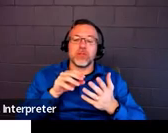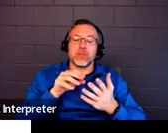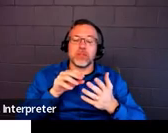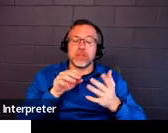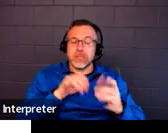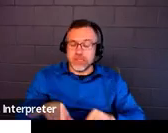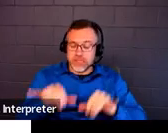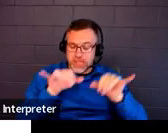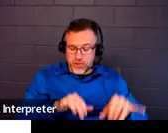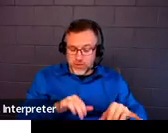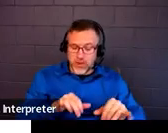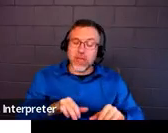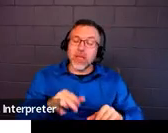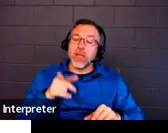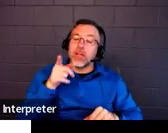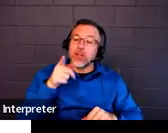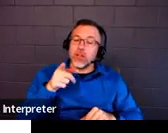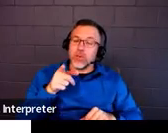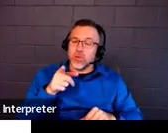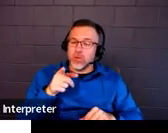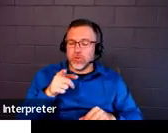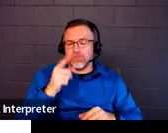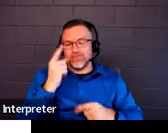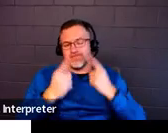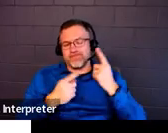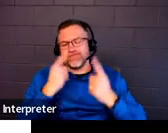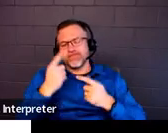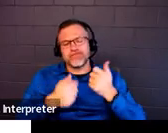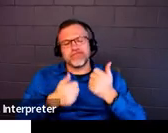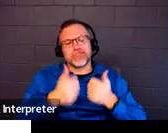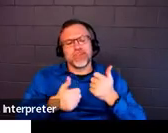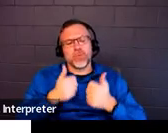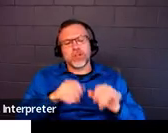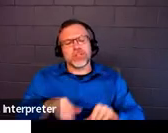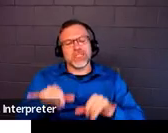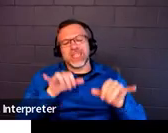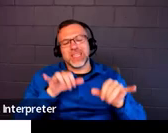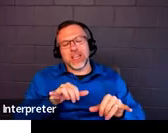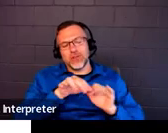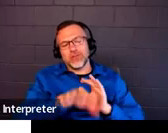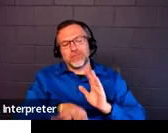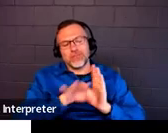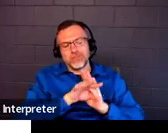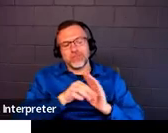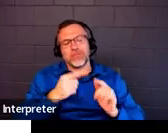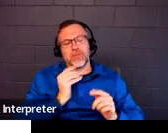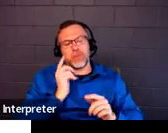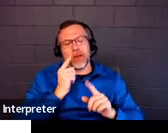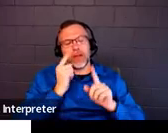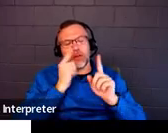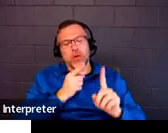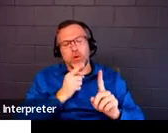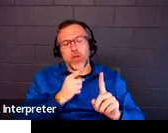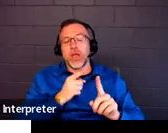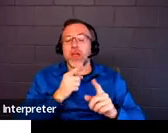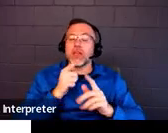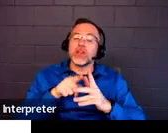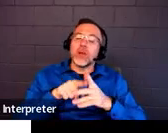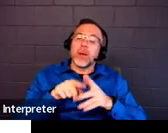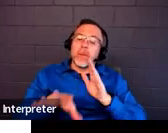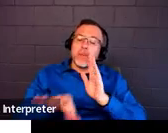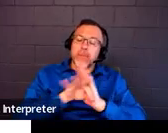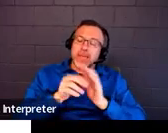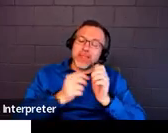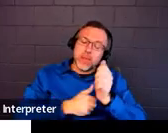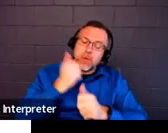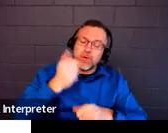you are looking for what standard to cite to your goals, you want to start with the highest that you think that